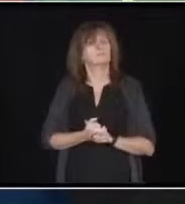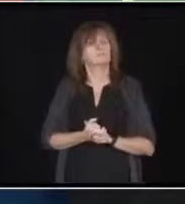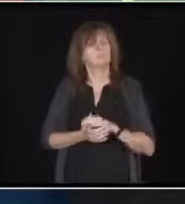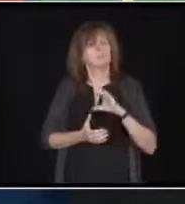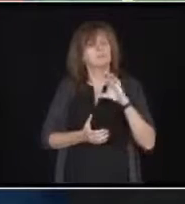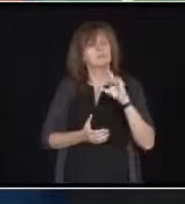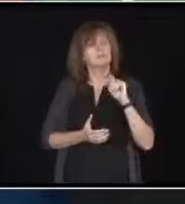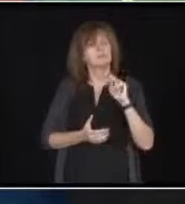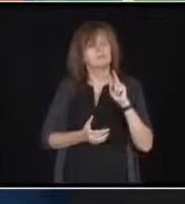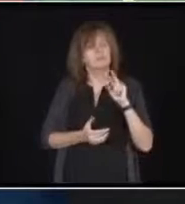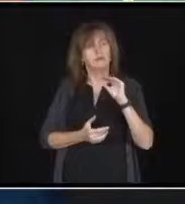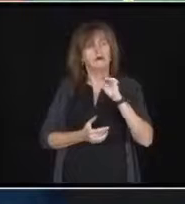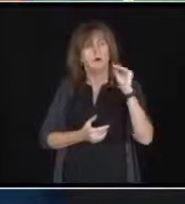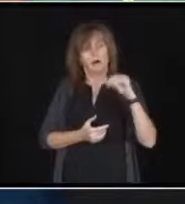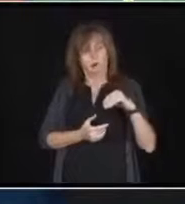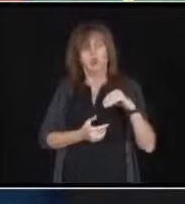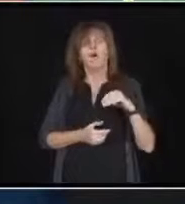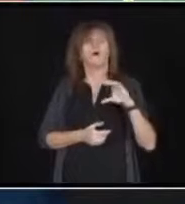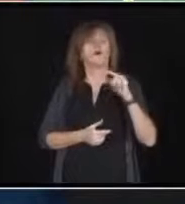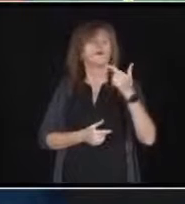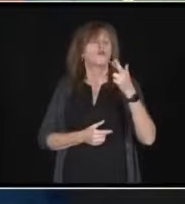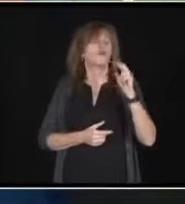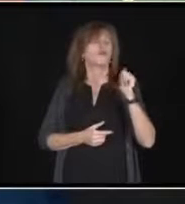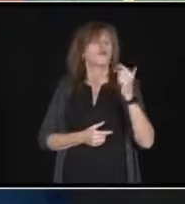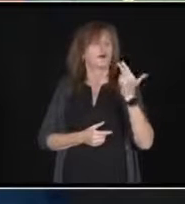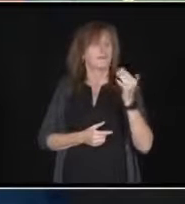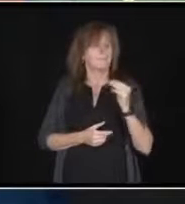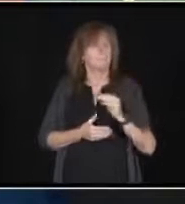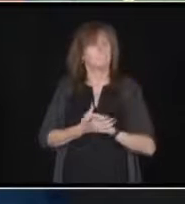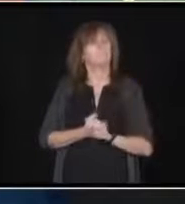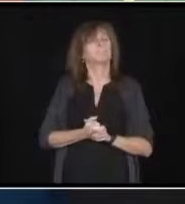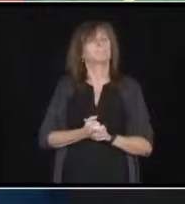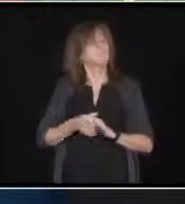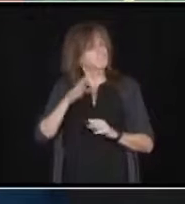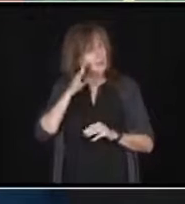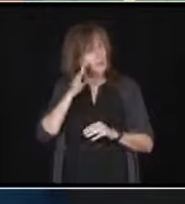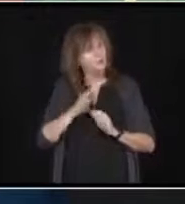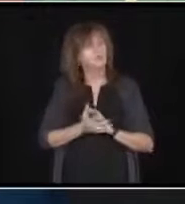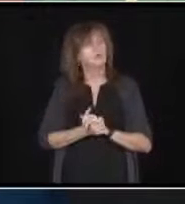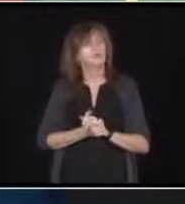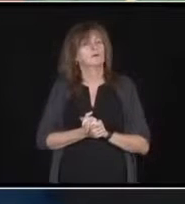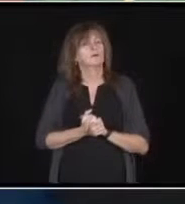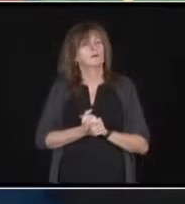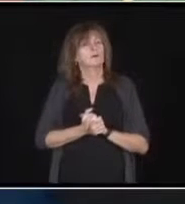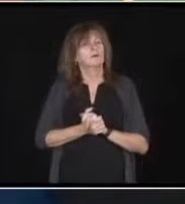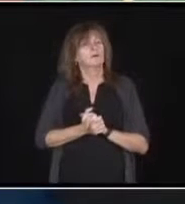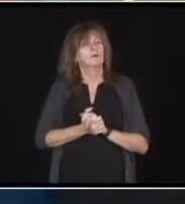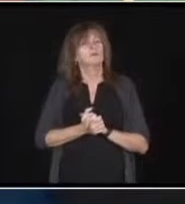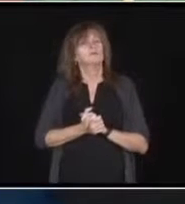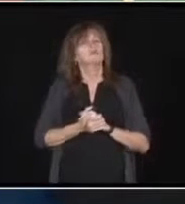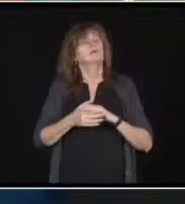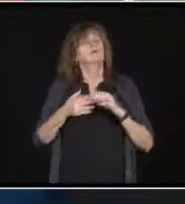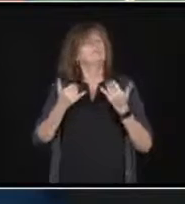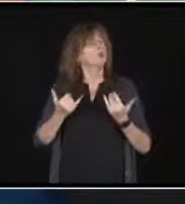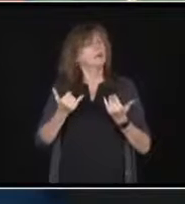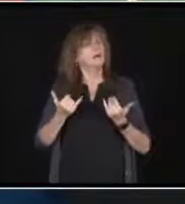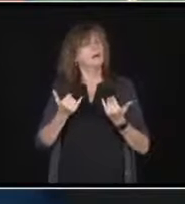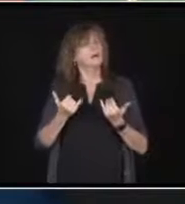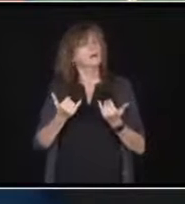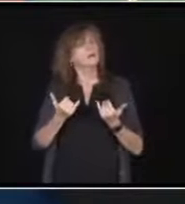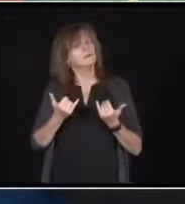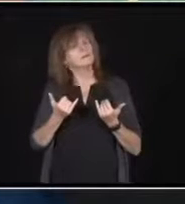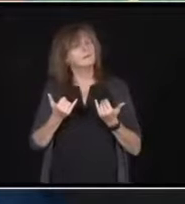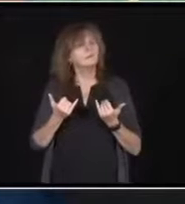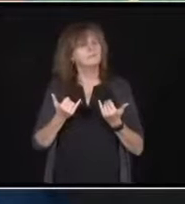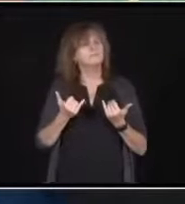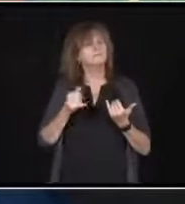Hi, Premier. We're working a story today about sewage and the